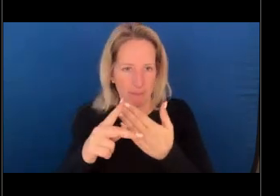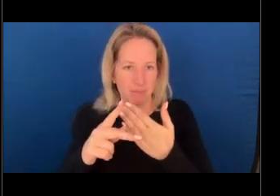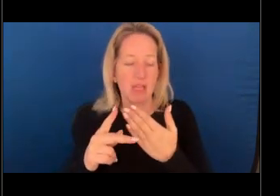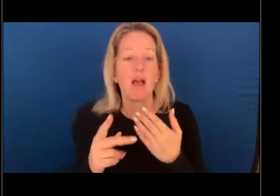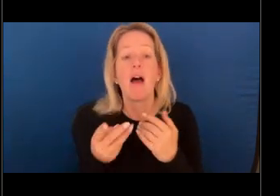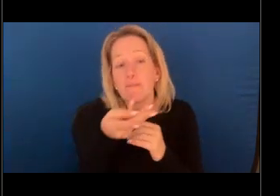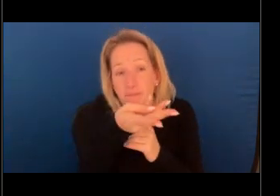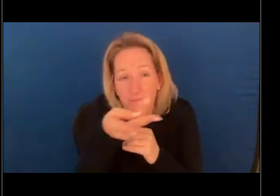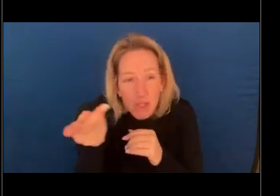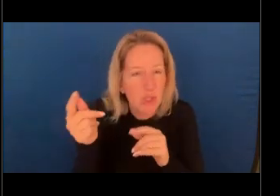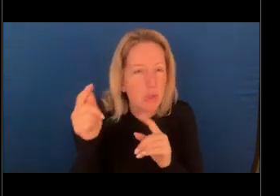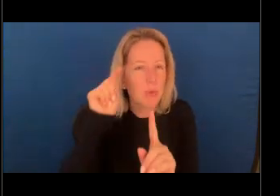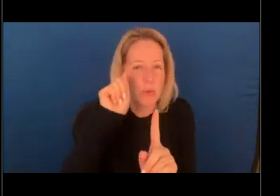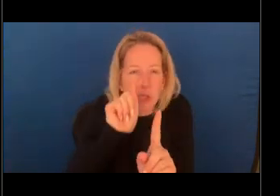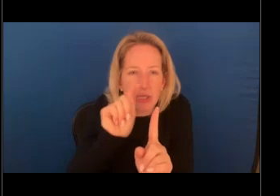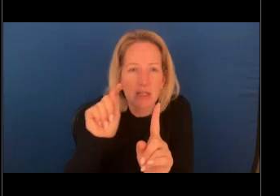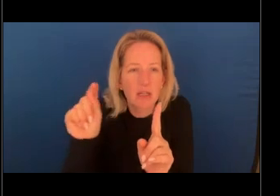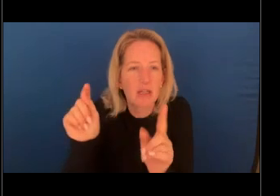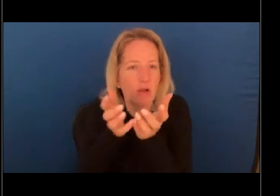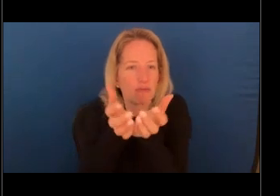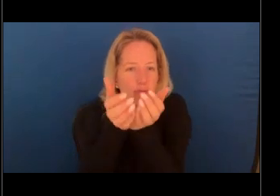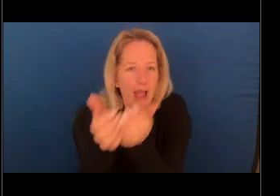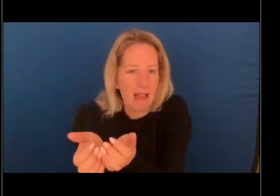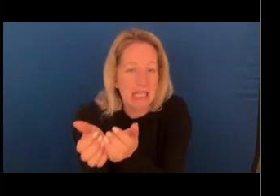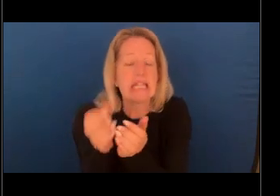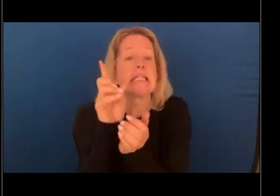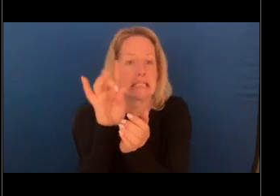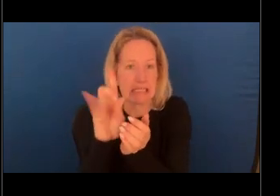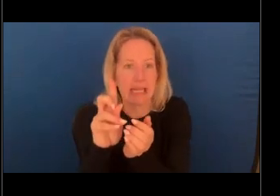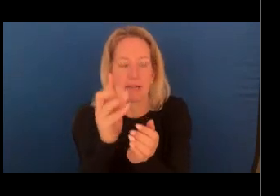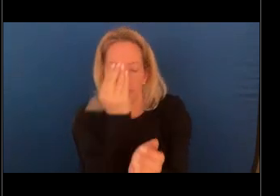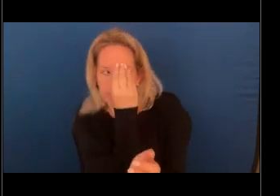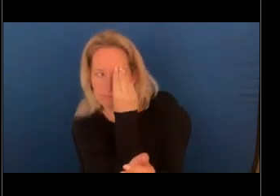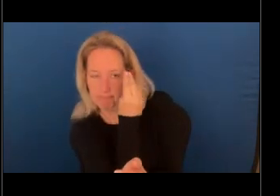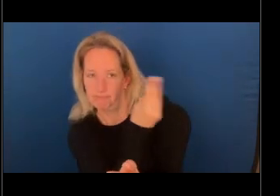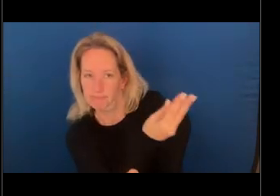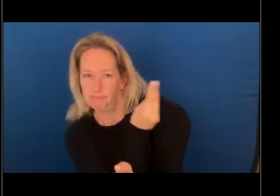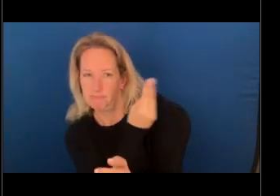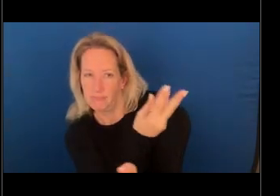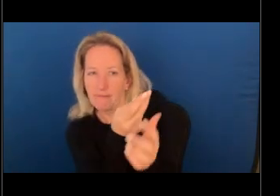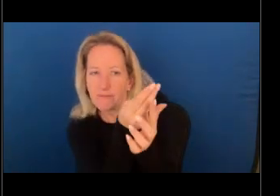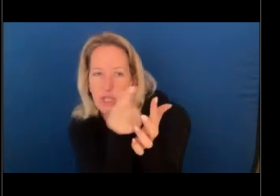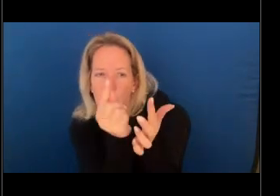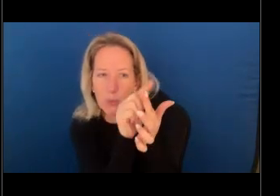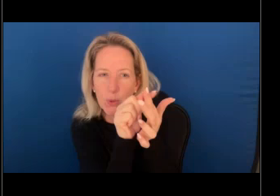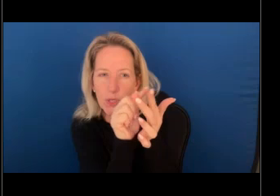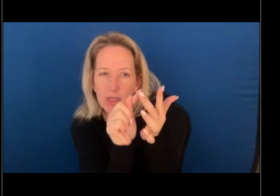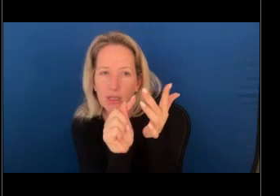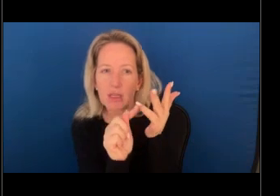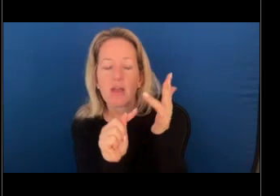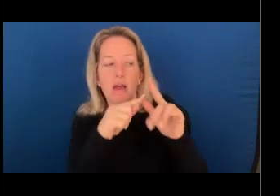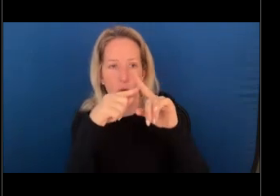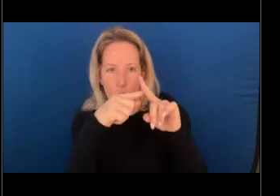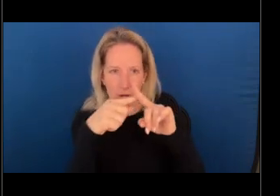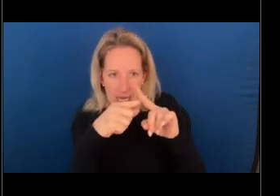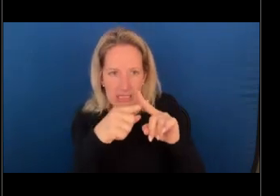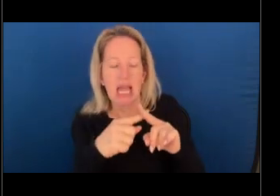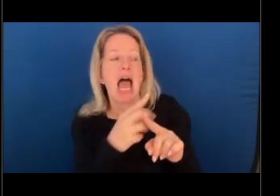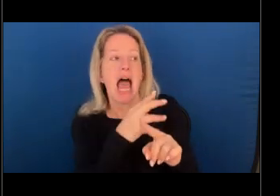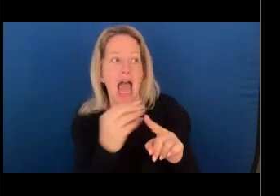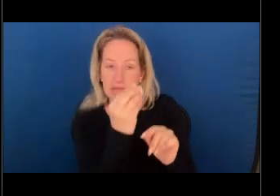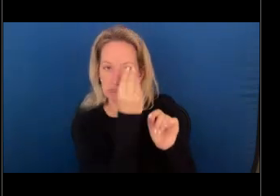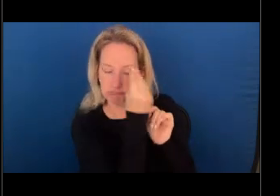of wrecks as a pilot study, and then asked fishermen on a voluntary basis to avoid those areas, and they set a